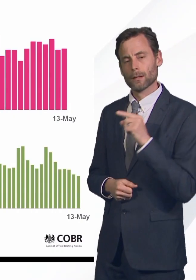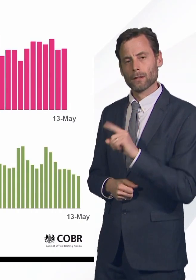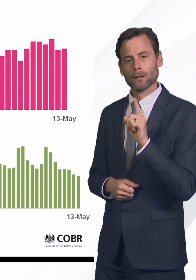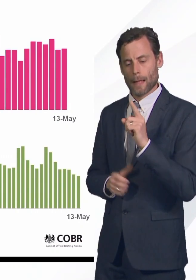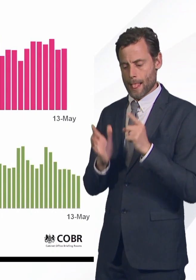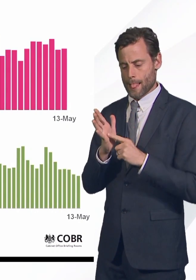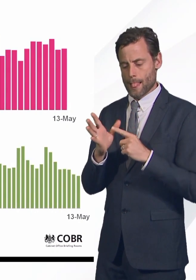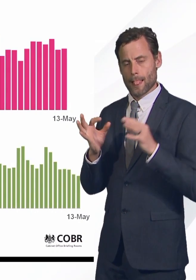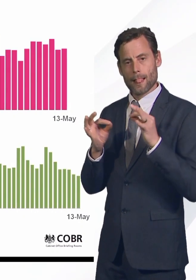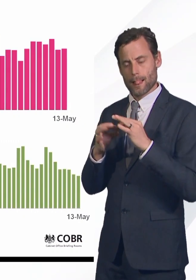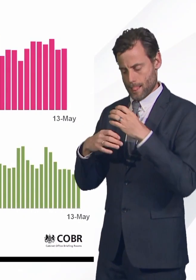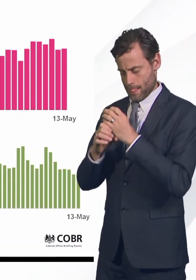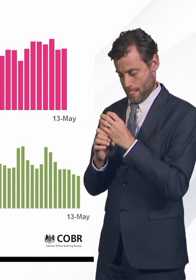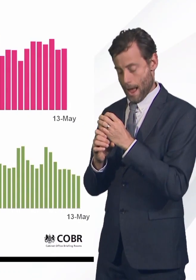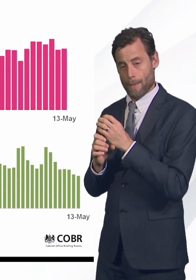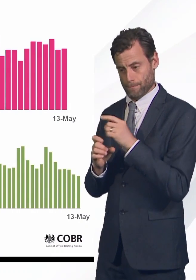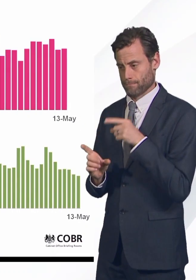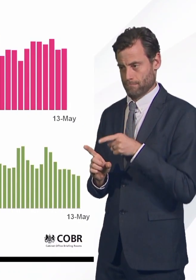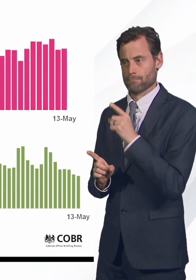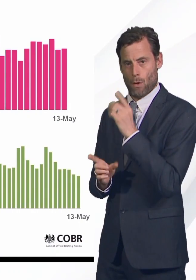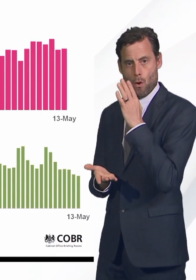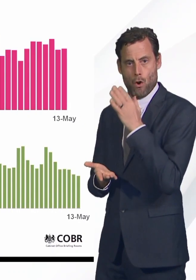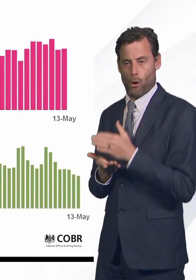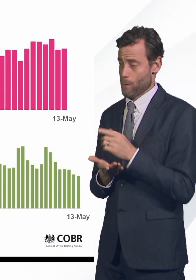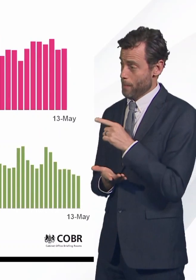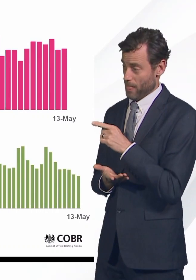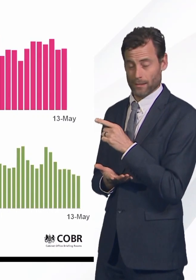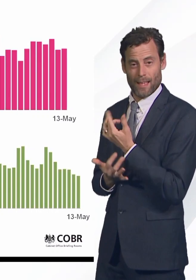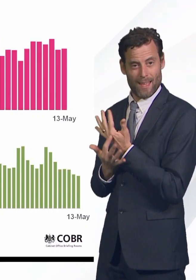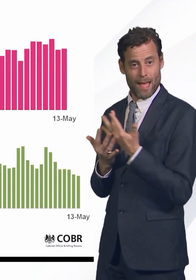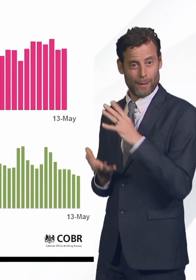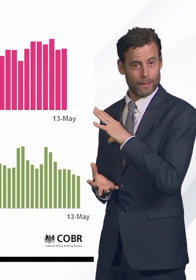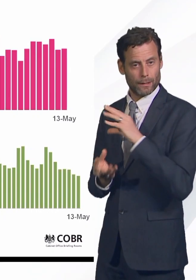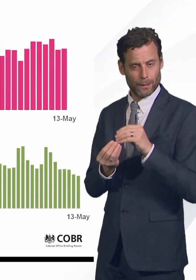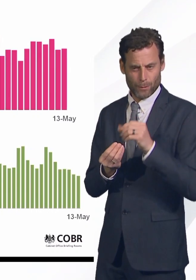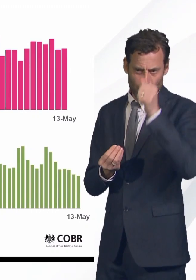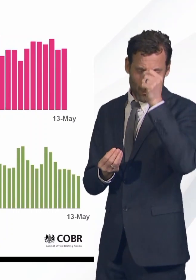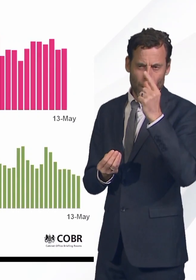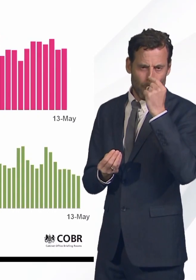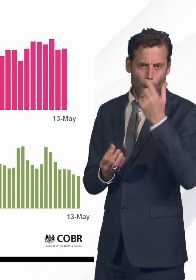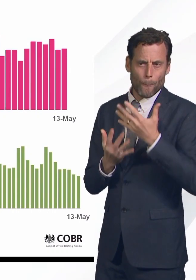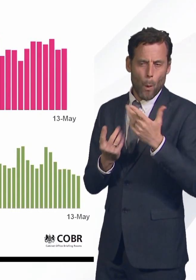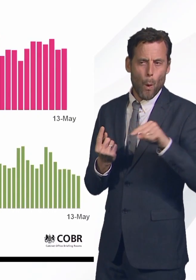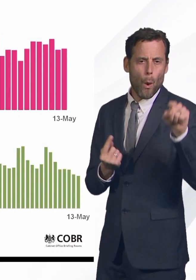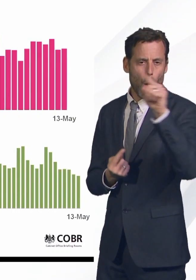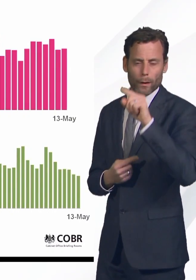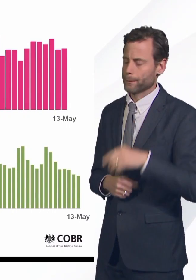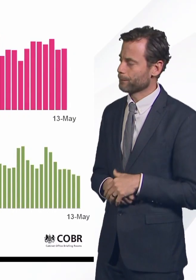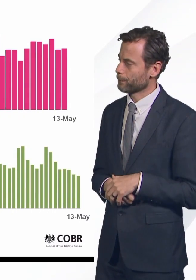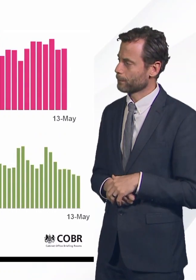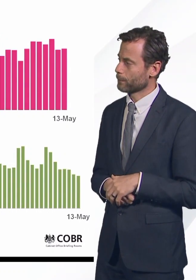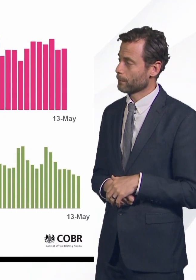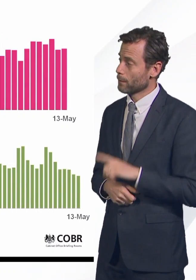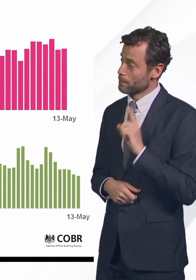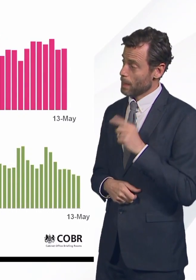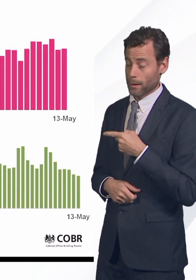confirmed cases. But even so, as our testing capacity has increased, we can see that the number of confirmed cases continues to